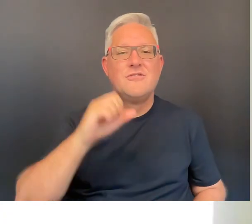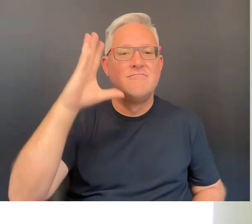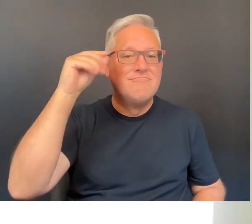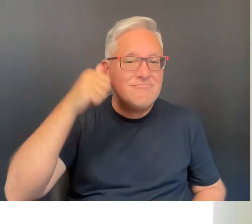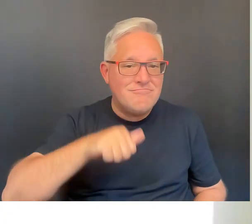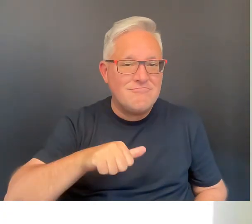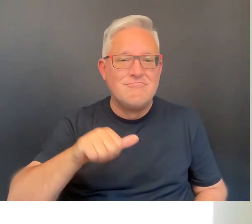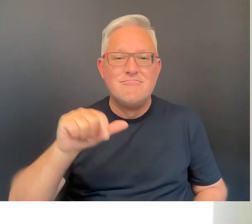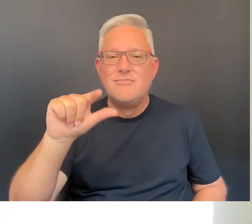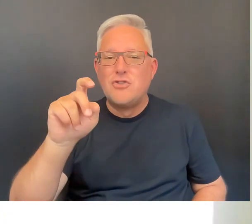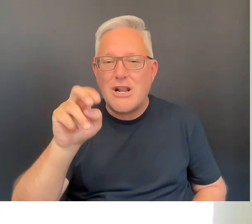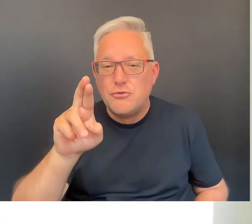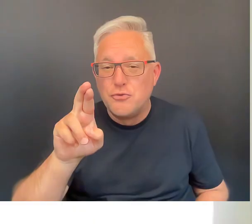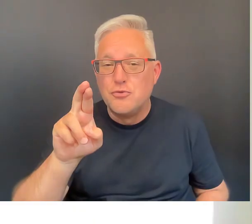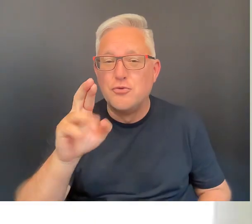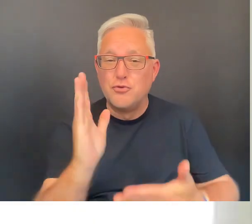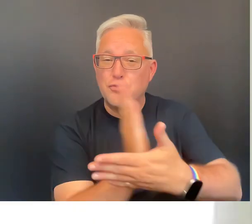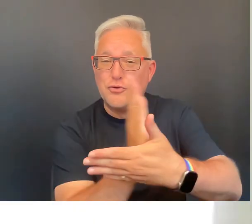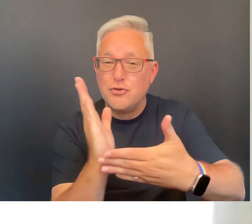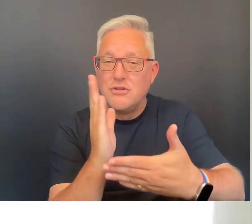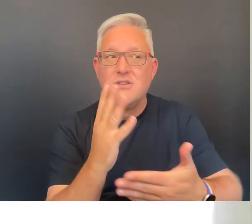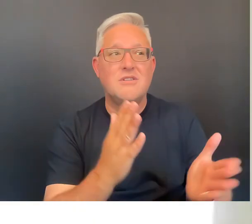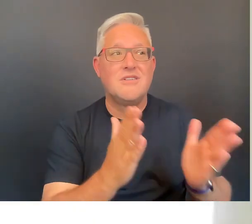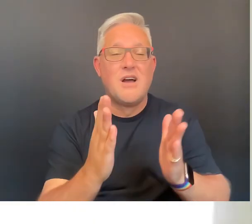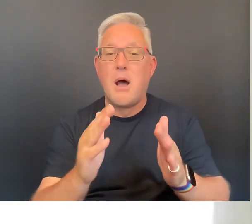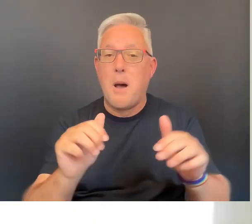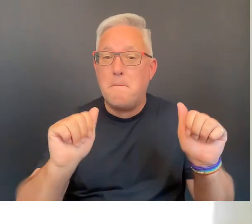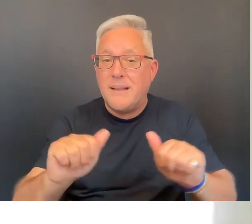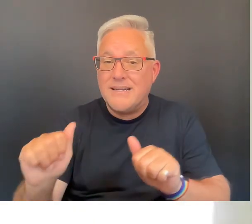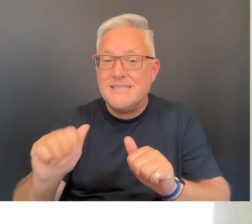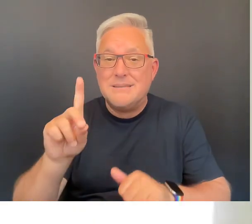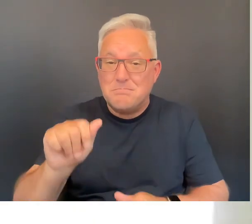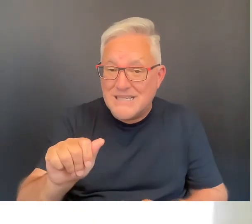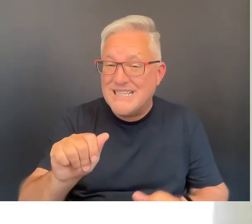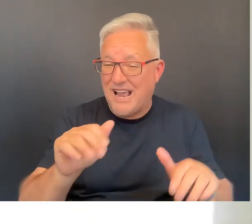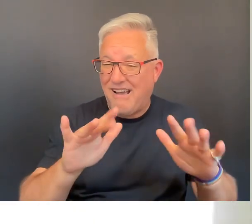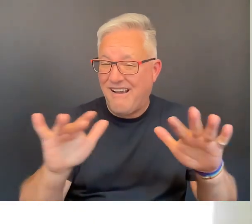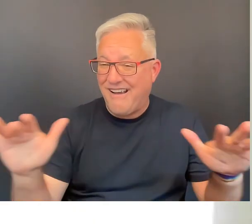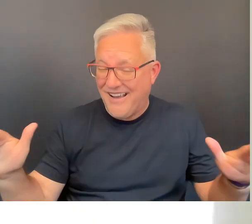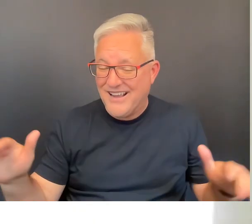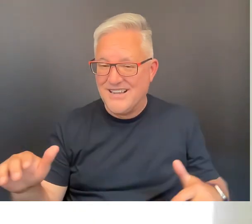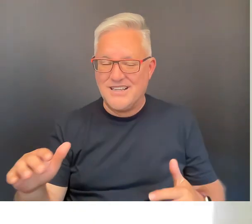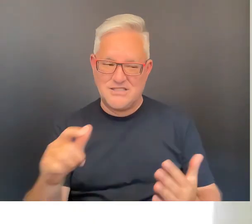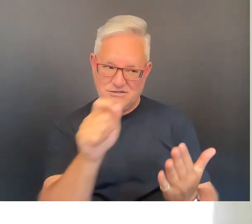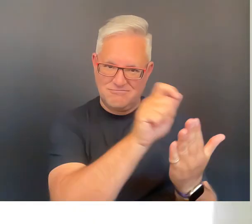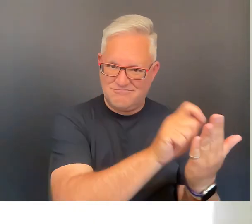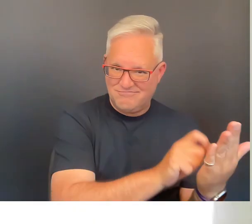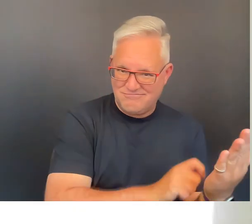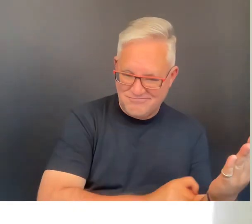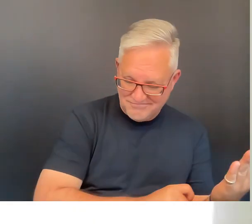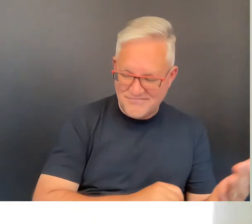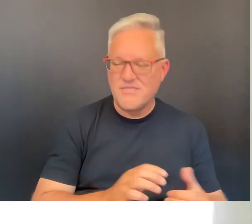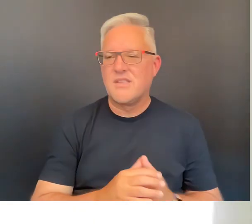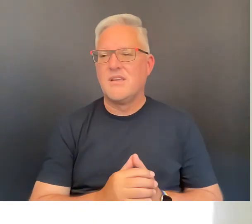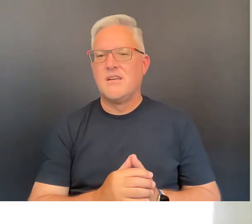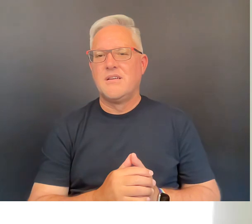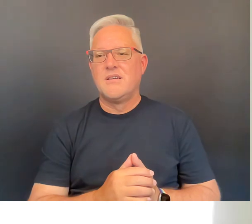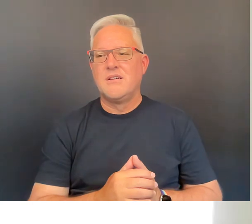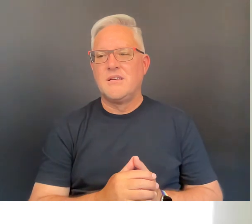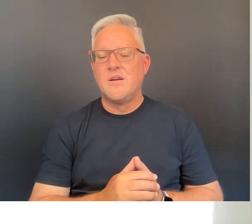are. And in that, one of the things that surprised me in my internal journey